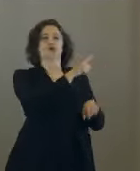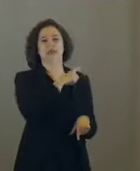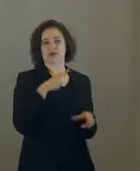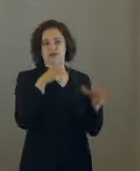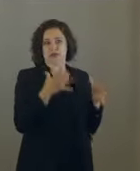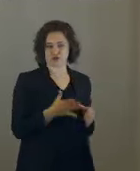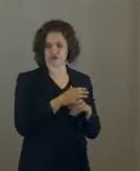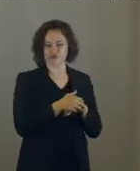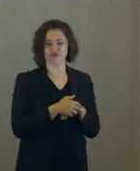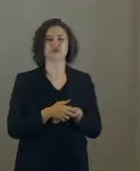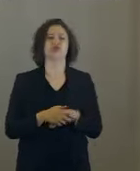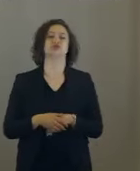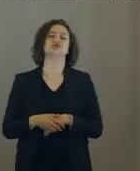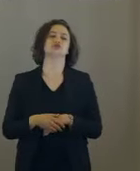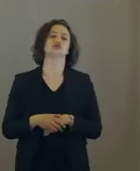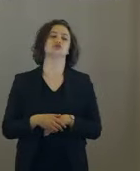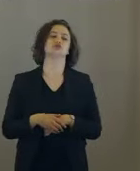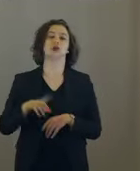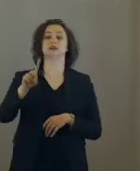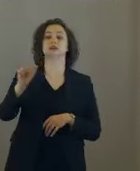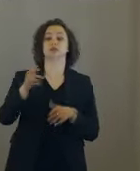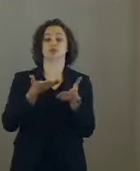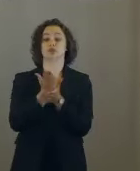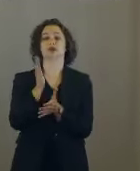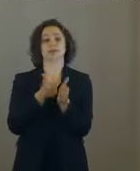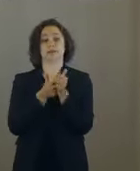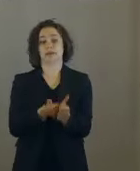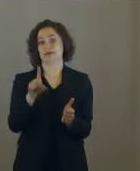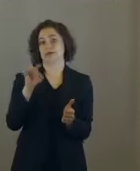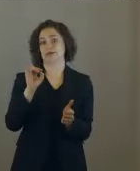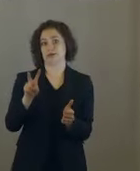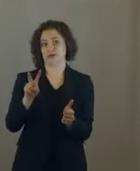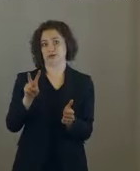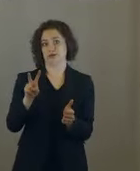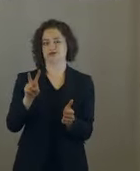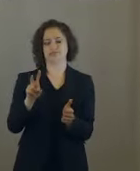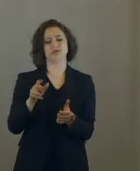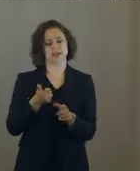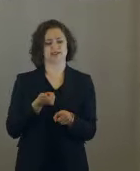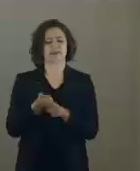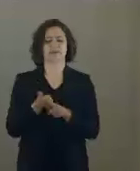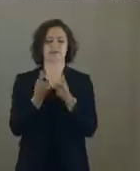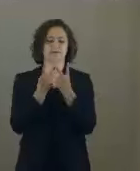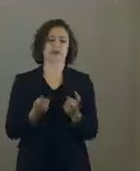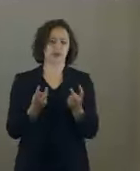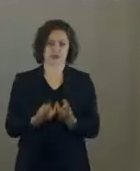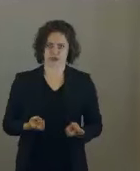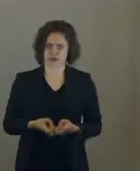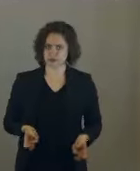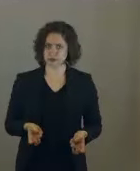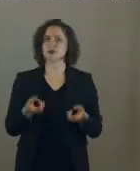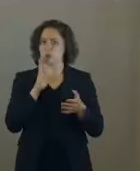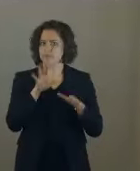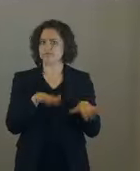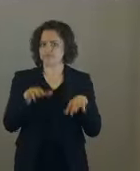Again, continuing in terms of our Disability Rights and Compliance Division, continuing to do a self-evaluation and